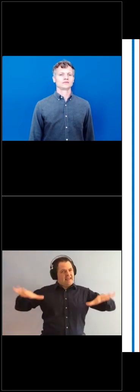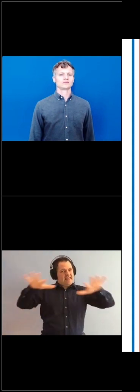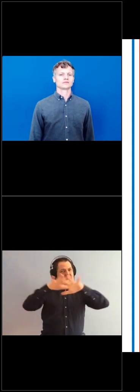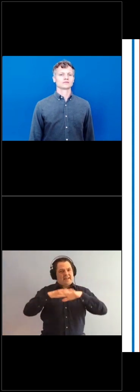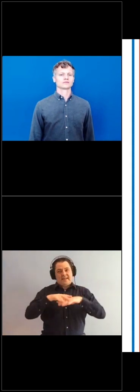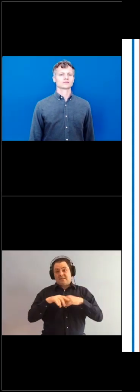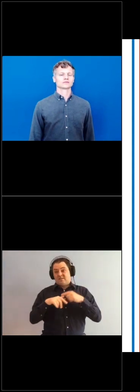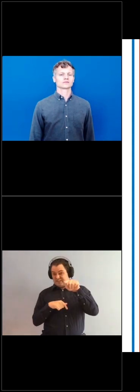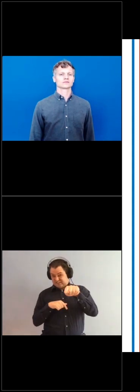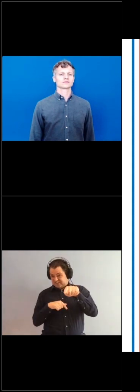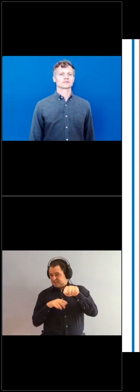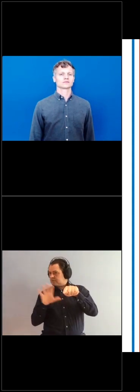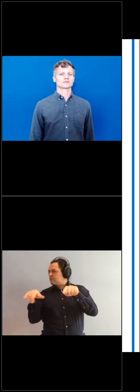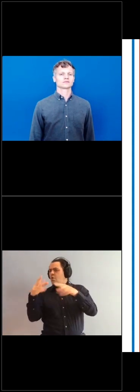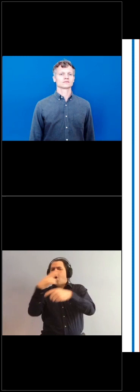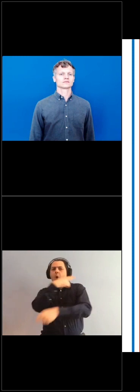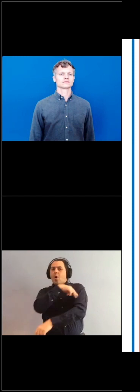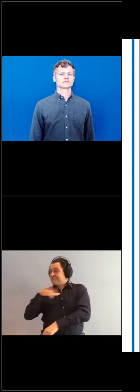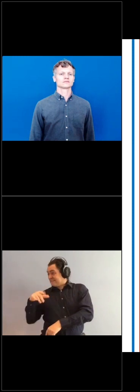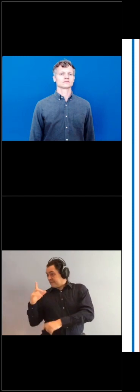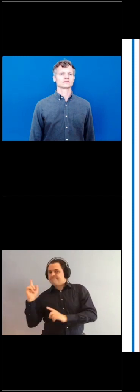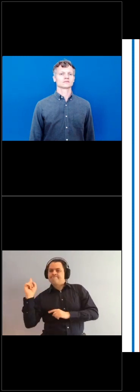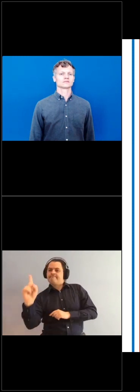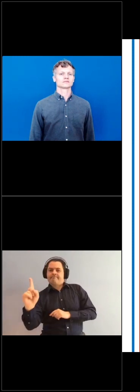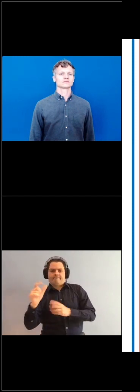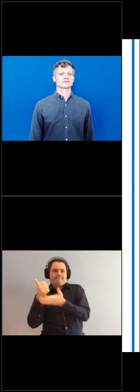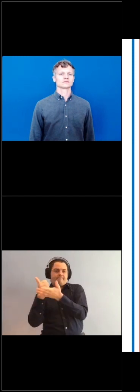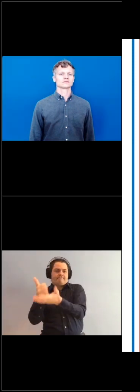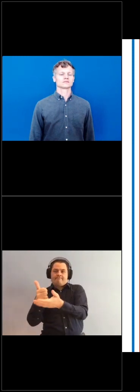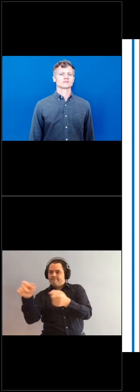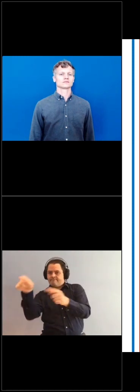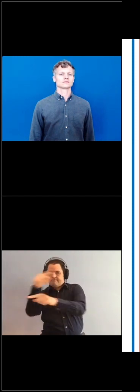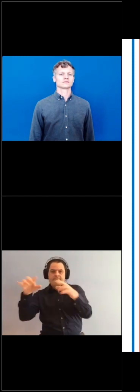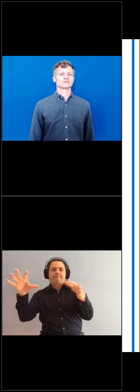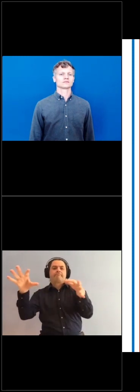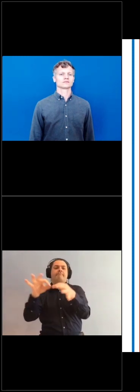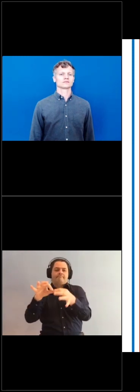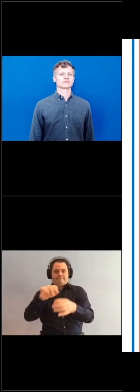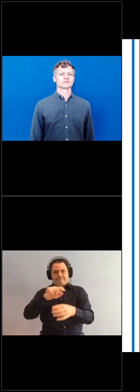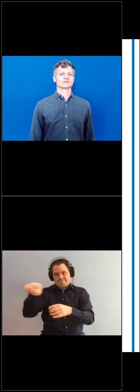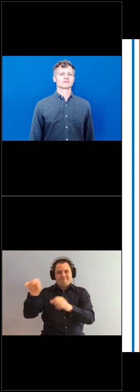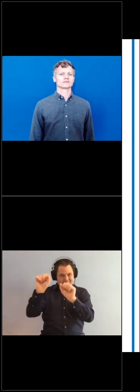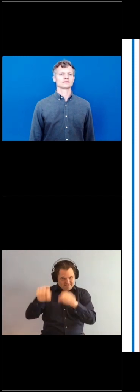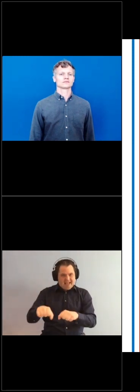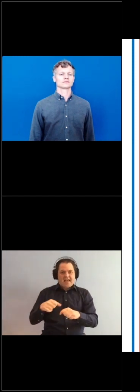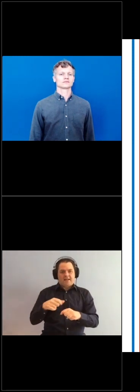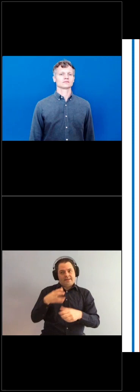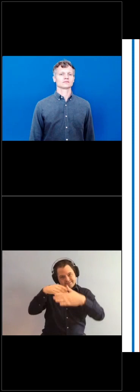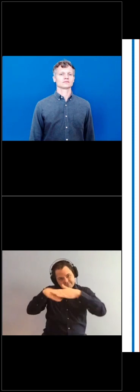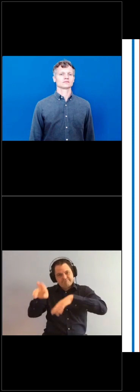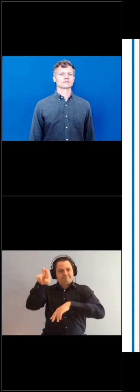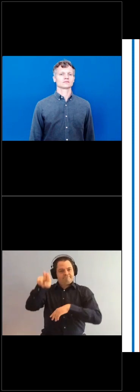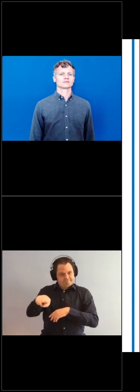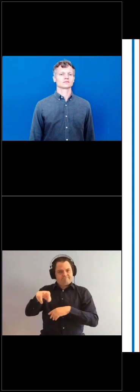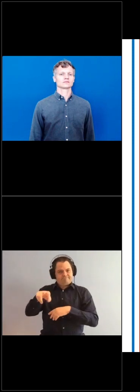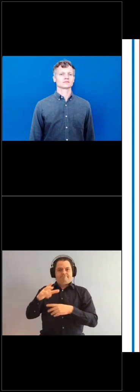with the hospital and then give the assistance to the hospital to make sure that this person get an access in